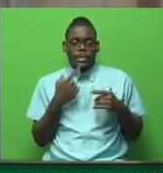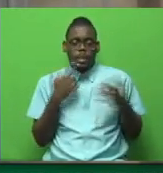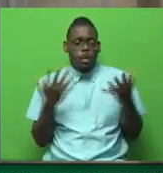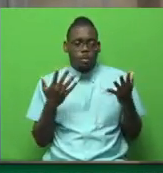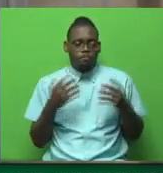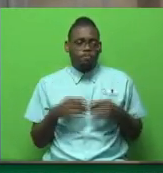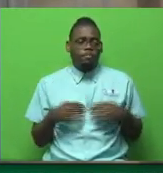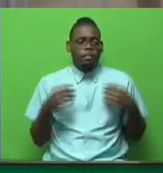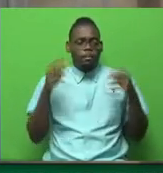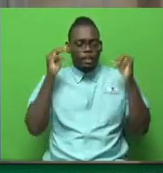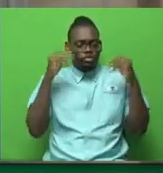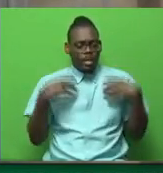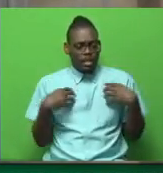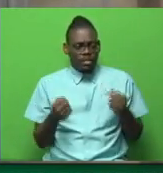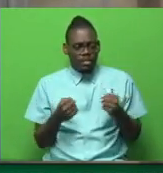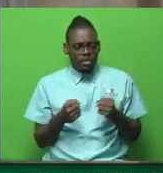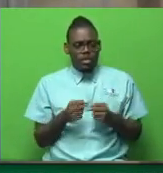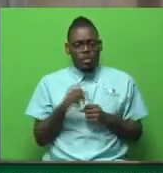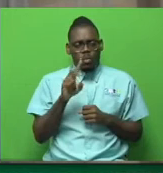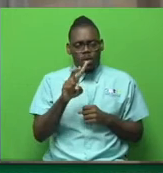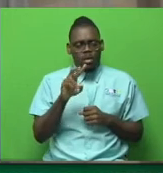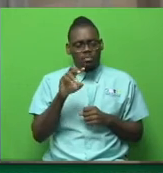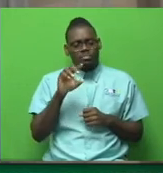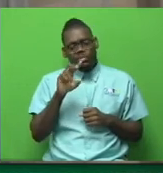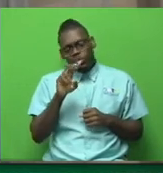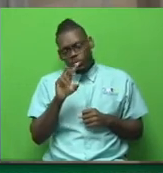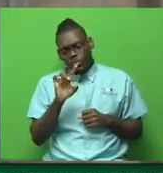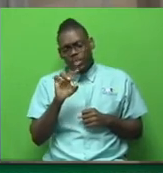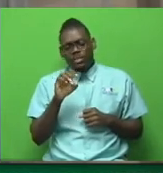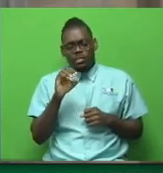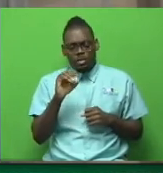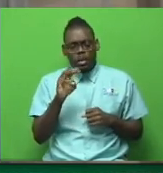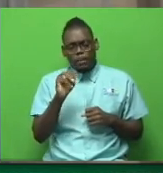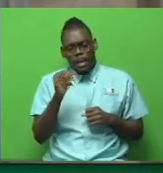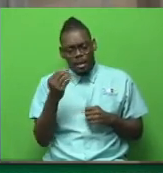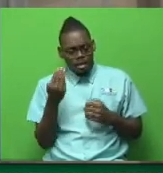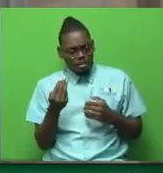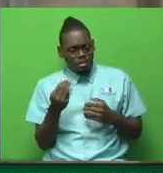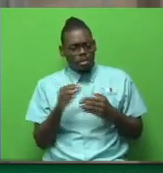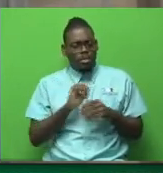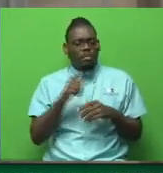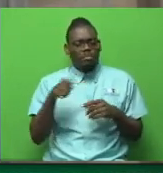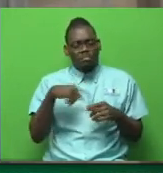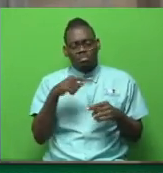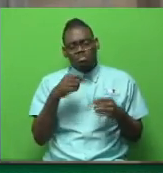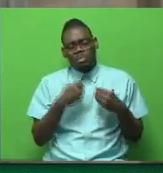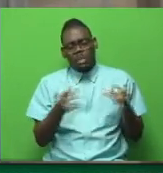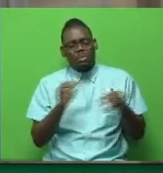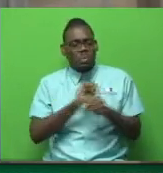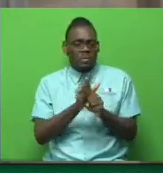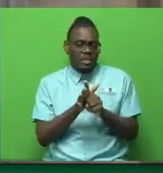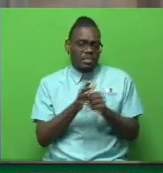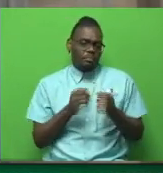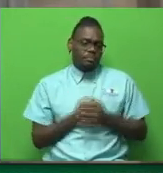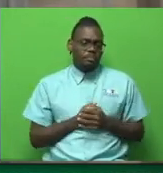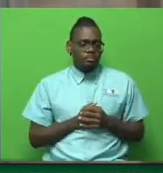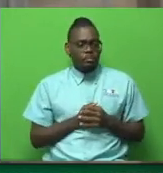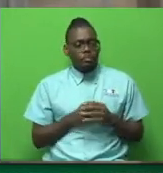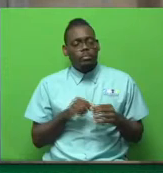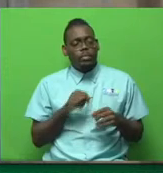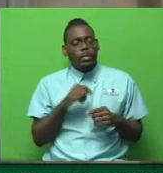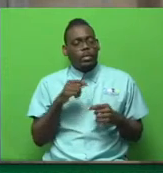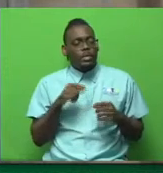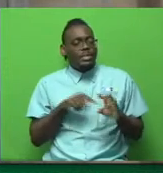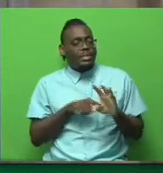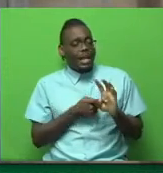480 million dollars on the cover on the country's covid-19 response since the beginning of the pandemic this summer must